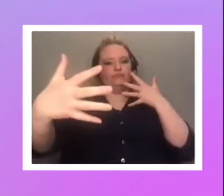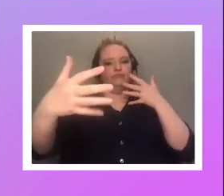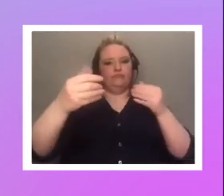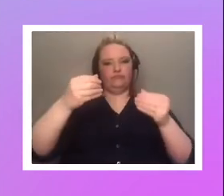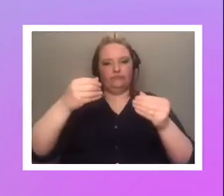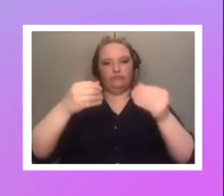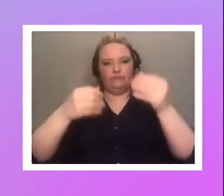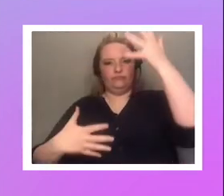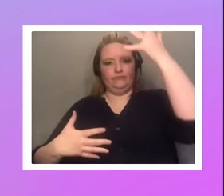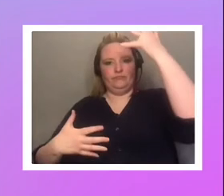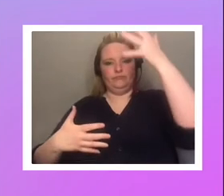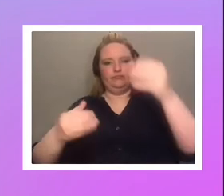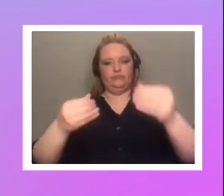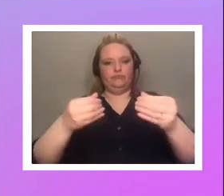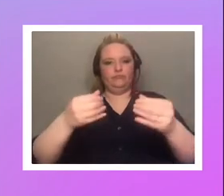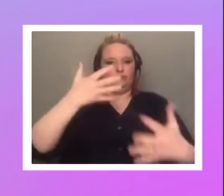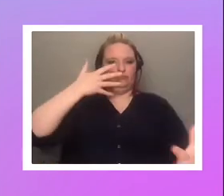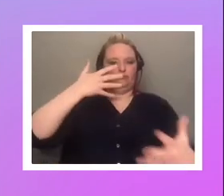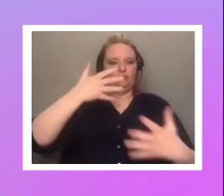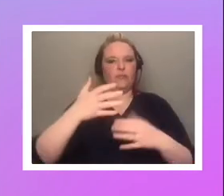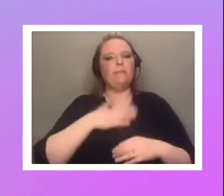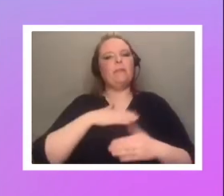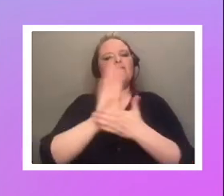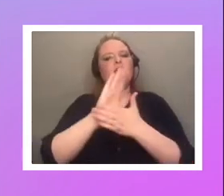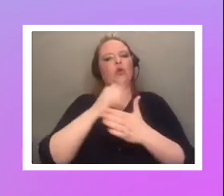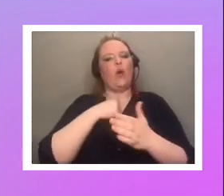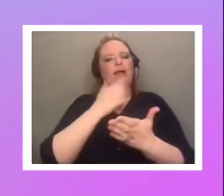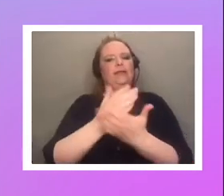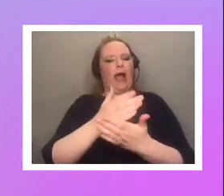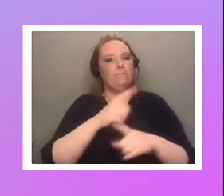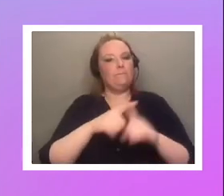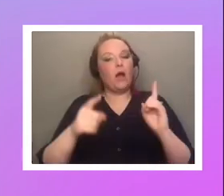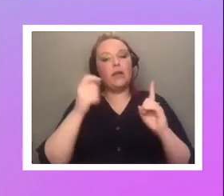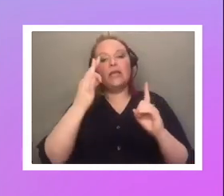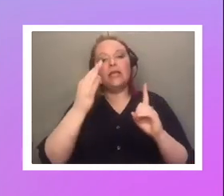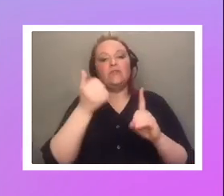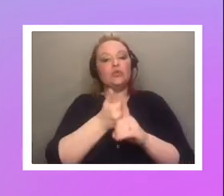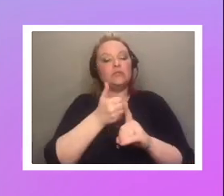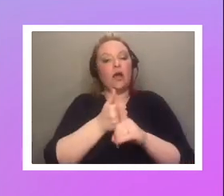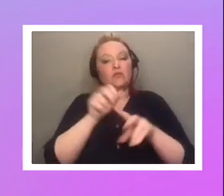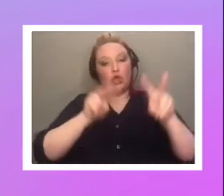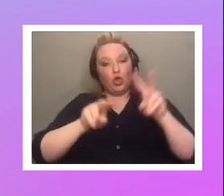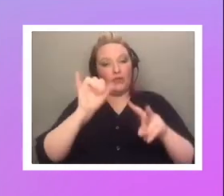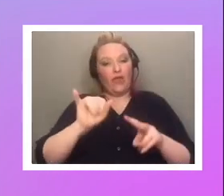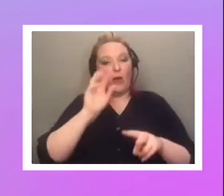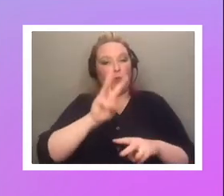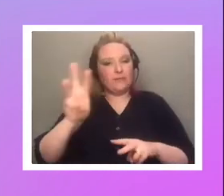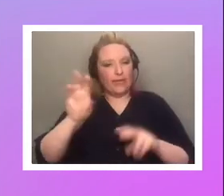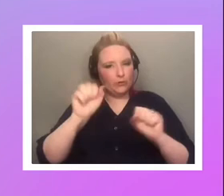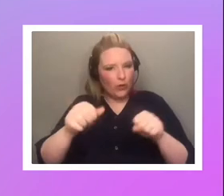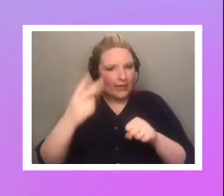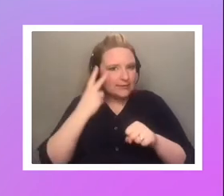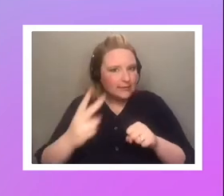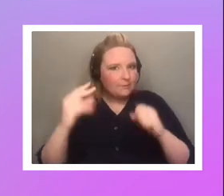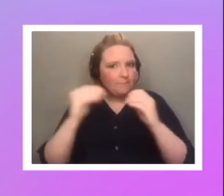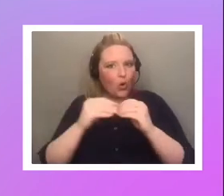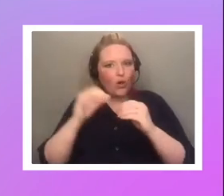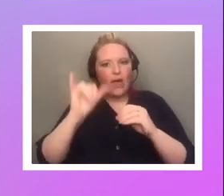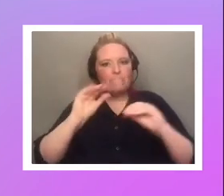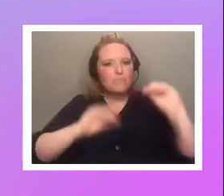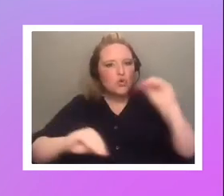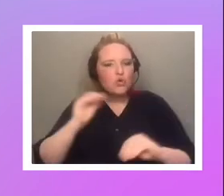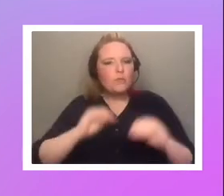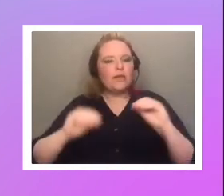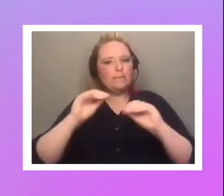into space. My video is stopped, but if you were on this site for real, as you scrolled, you would see more and more of that multi-dimensional,